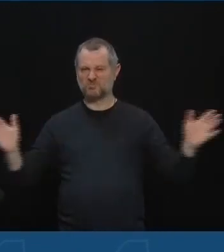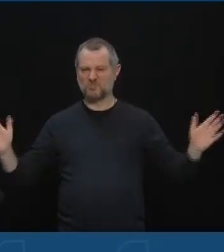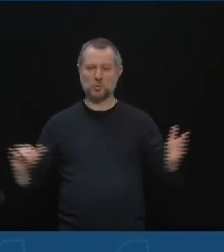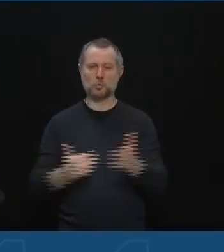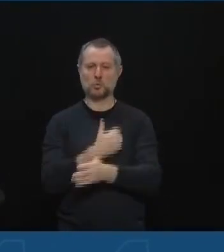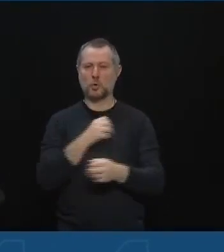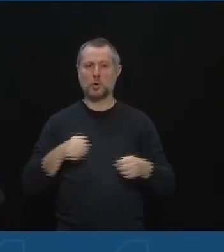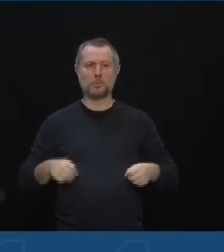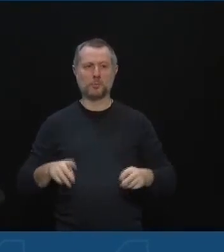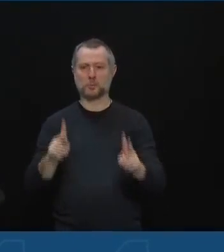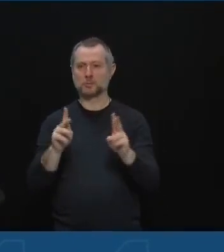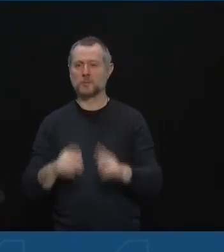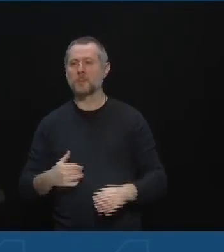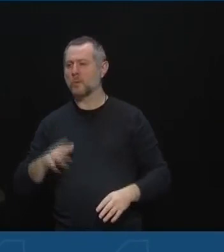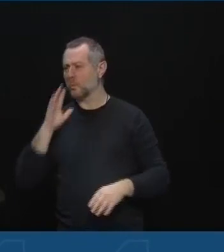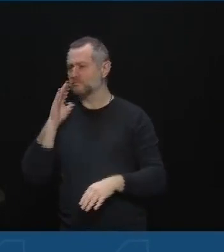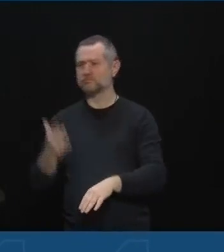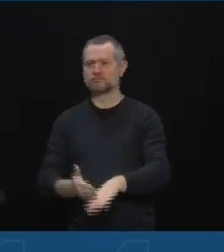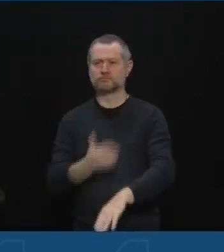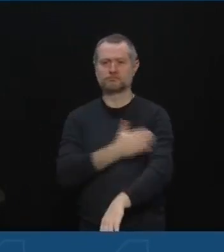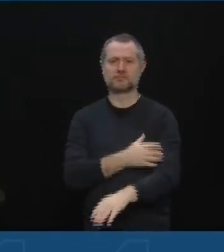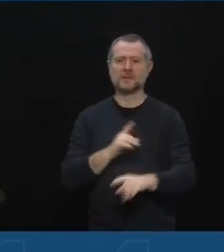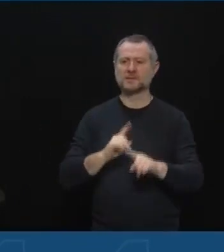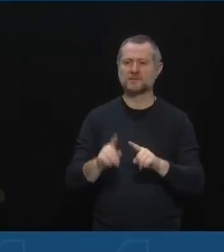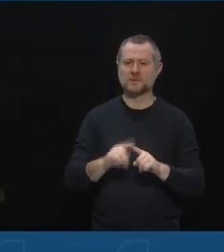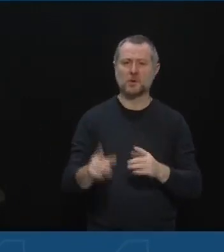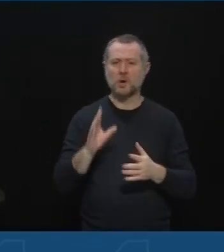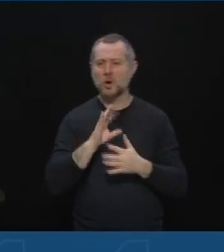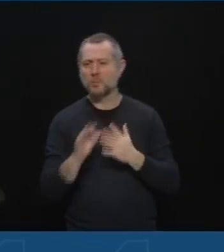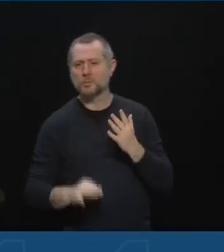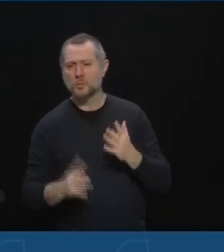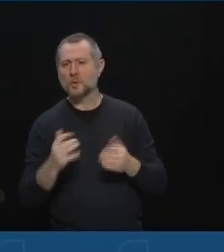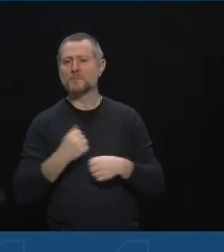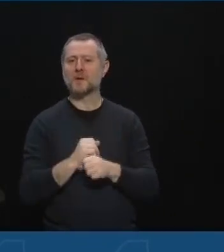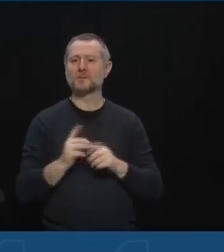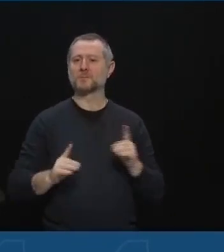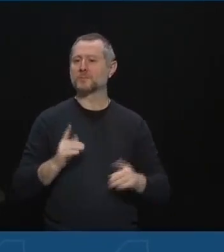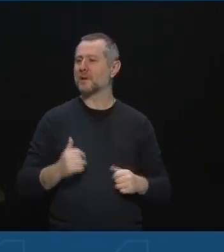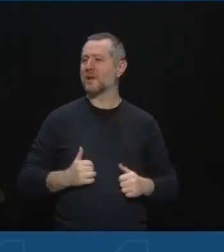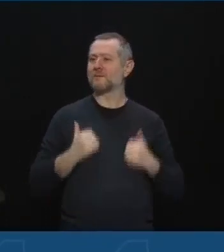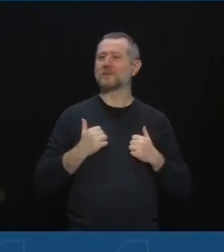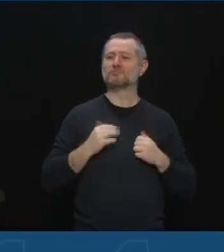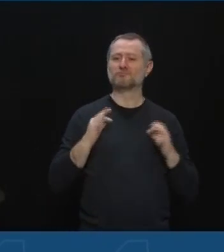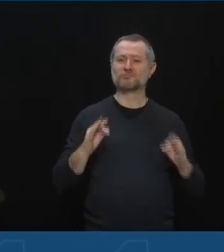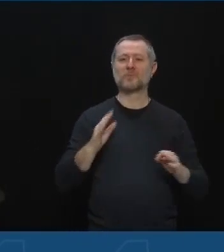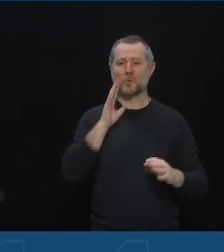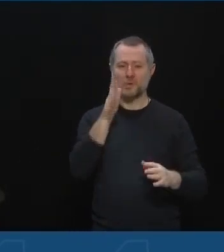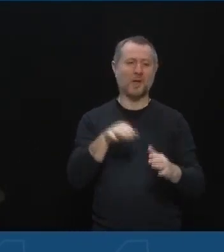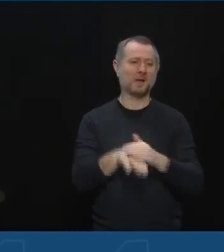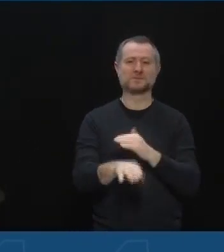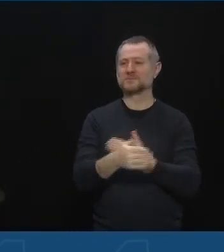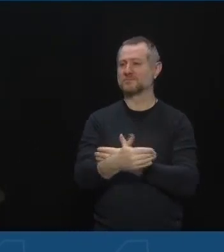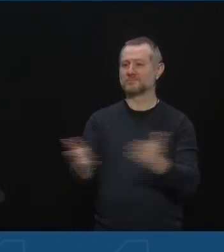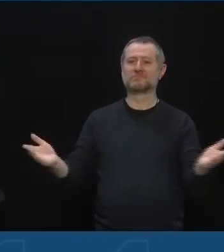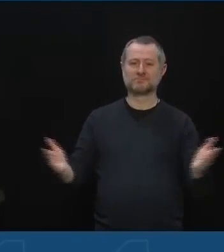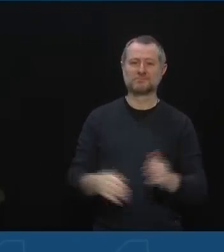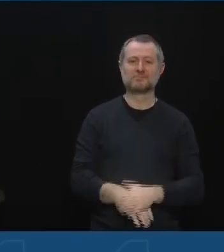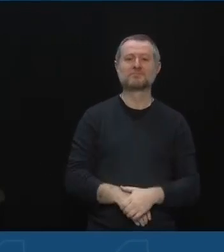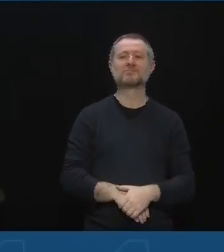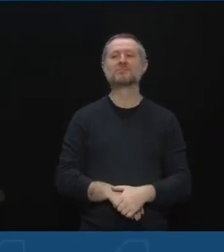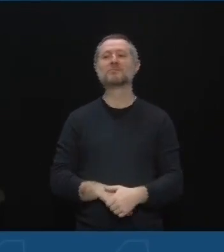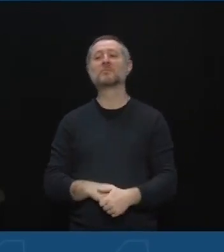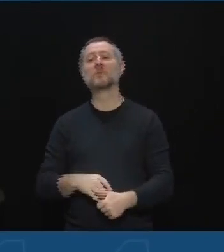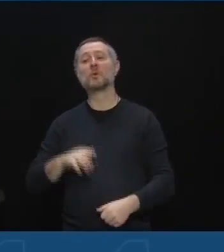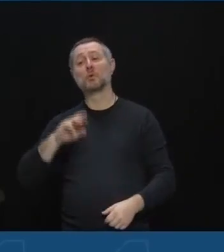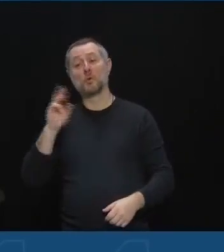dramatically improving the amenities that improve our quality of life. That's going to make Rochester a more attractive place for